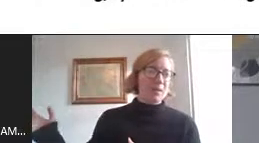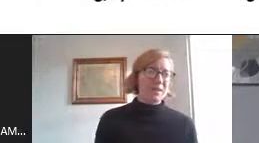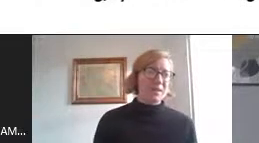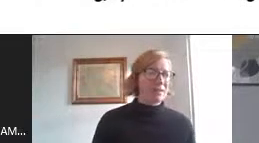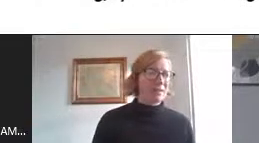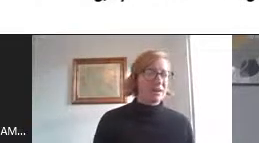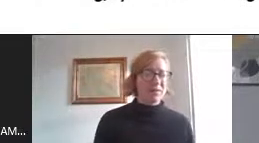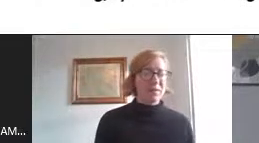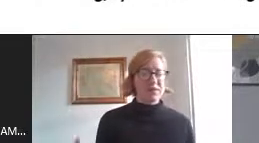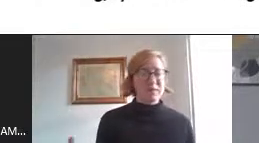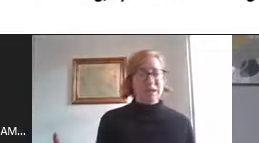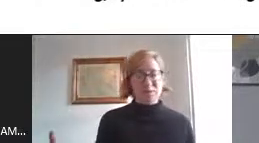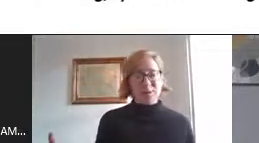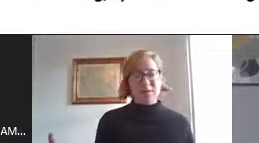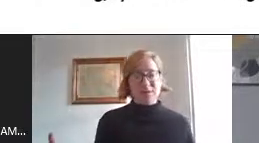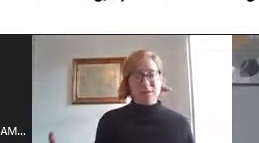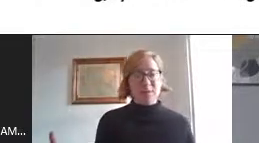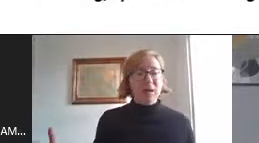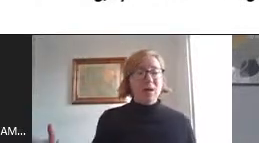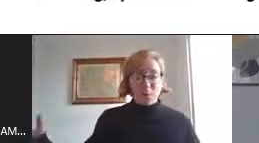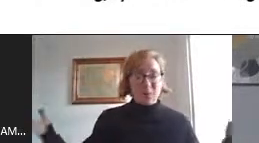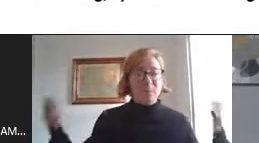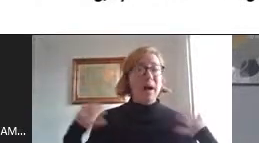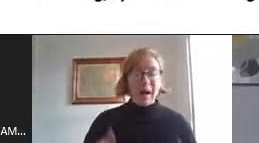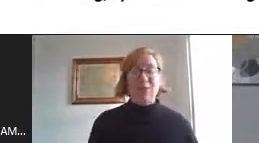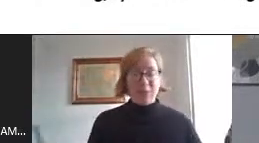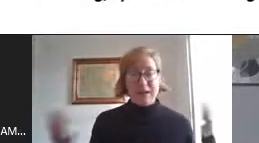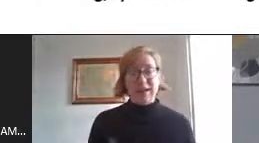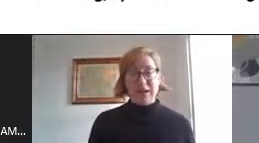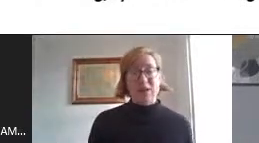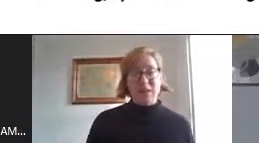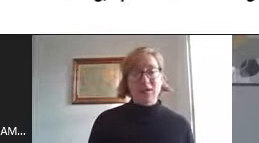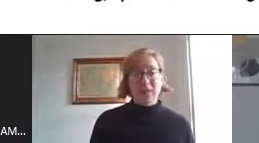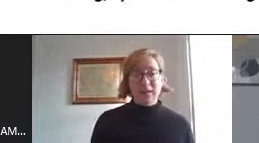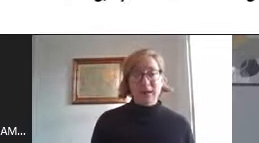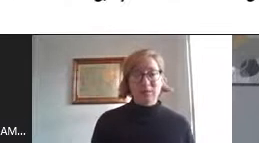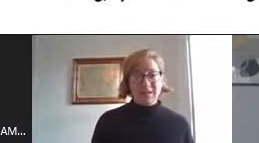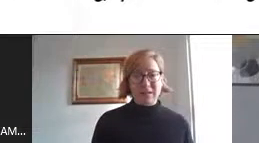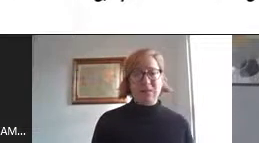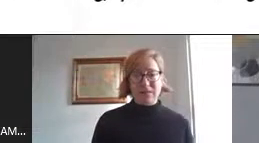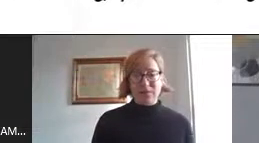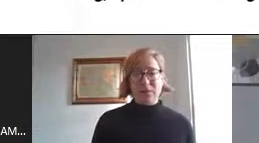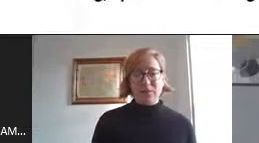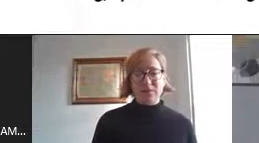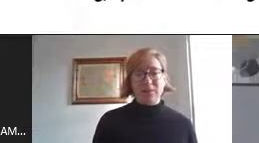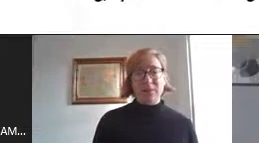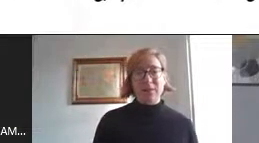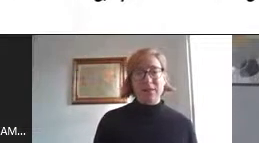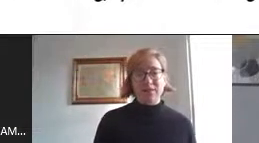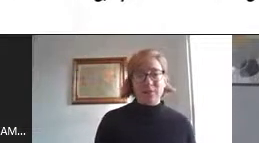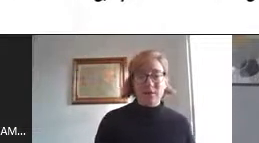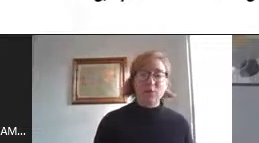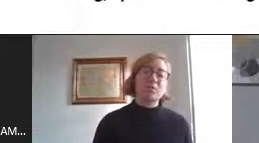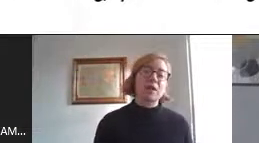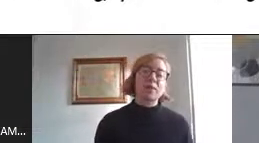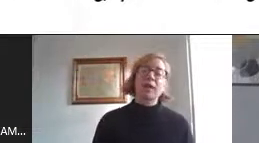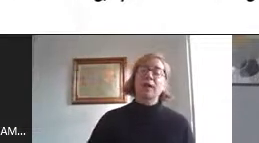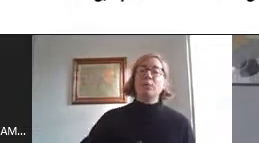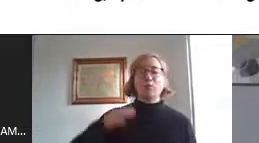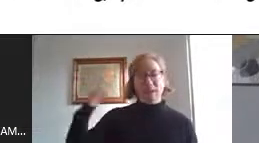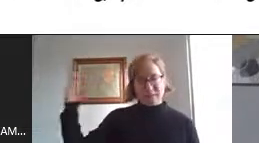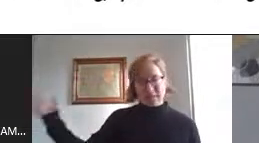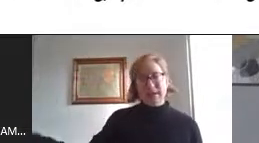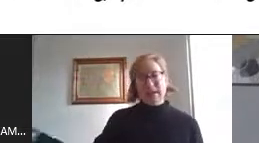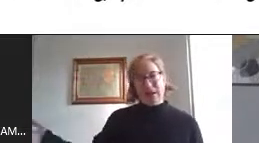then obviously kind of having selective mutism will compound any other mental health difficulties the child has. So it can